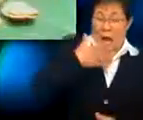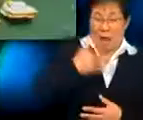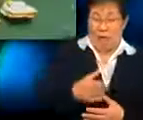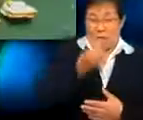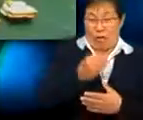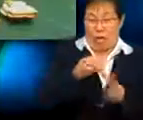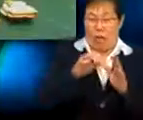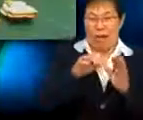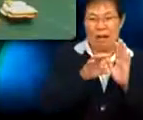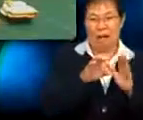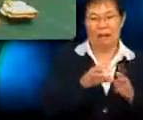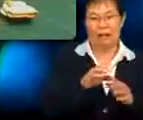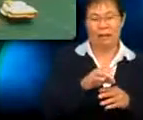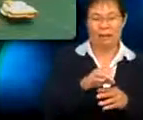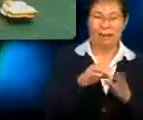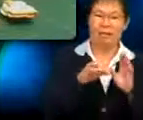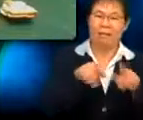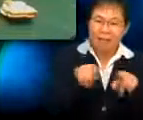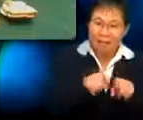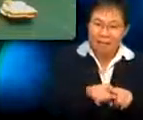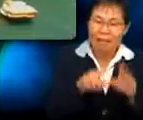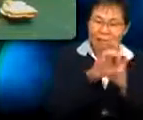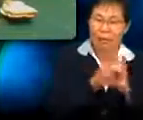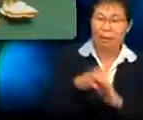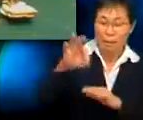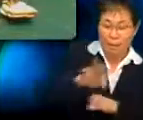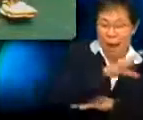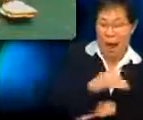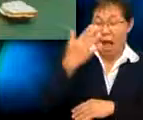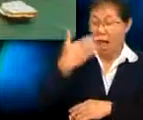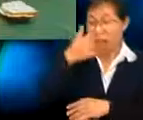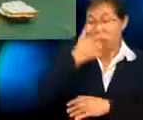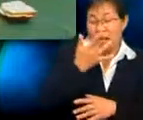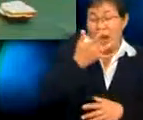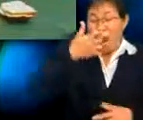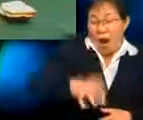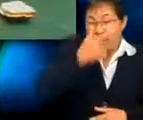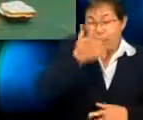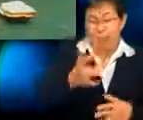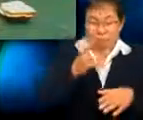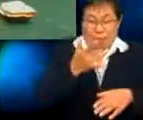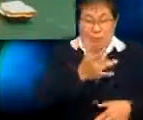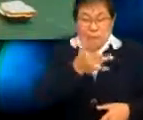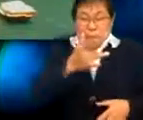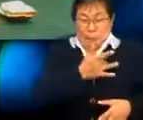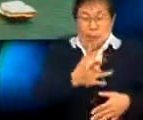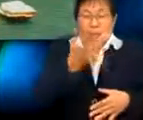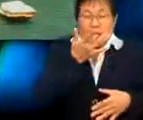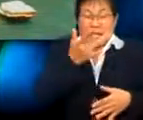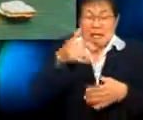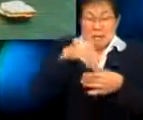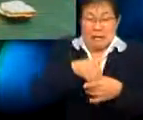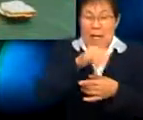Spicy food like peppers and curries taste hot because they stimulate the taste buds in a unique